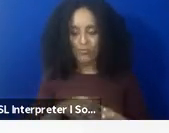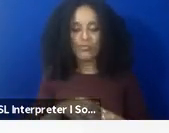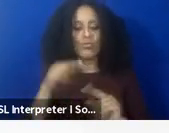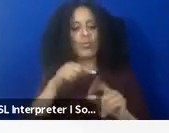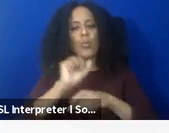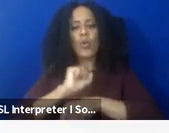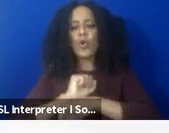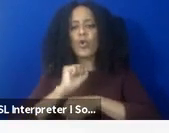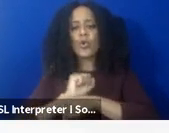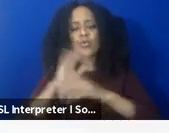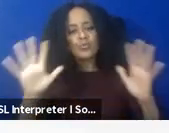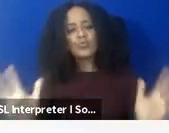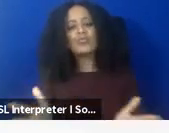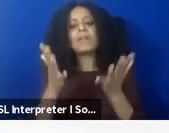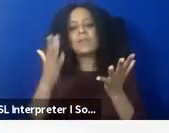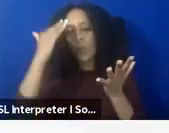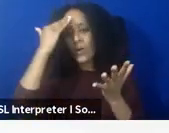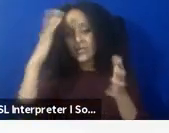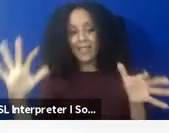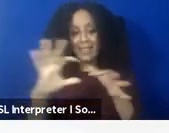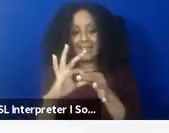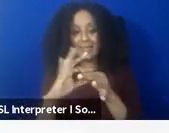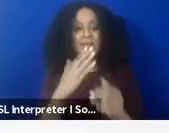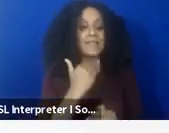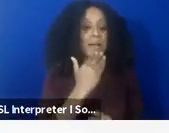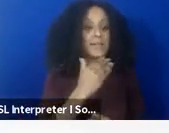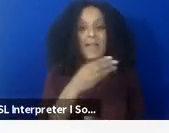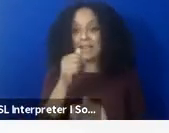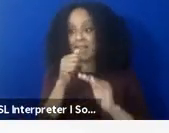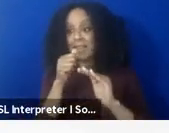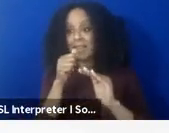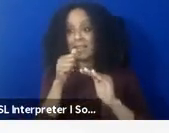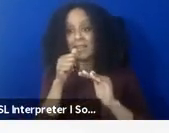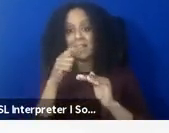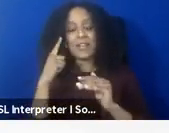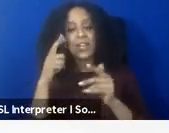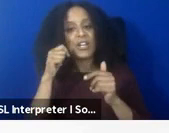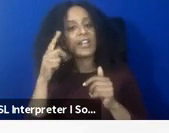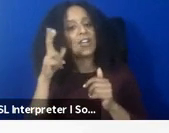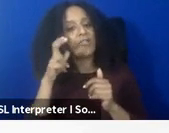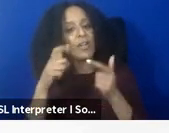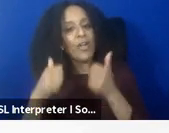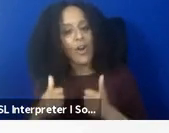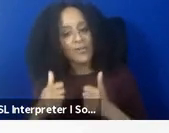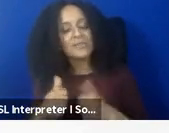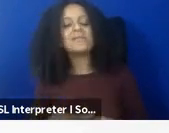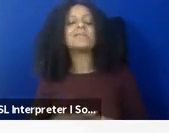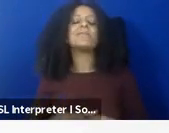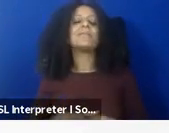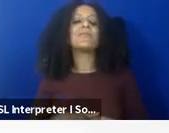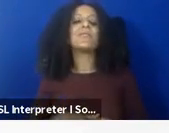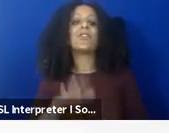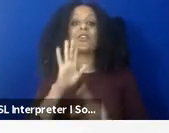to raise awareness of the links between diabetes, hearing loss, and vestibular and risk of falls. She received